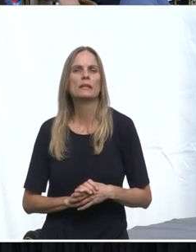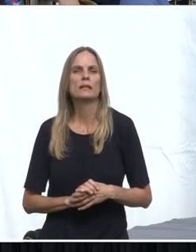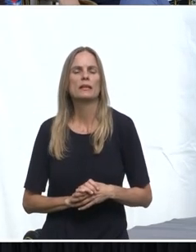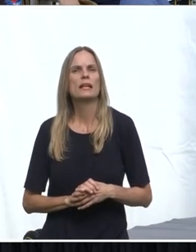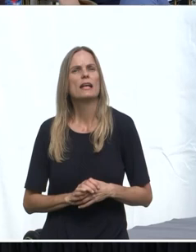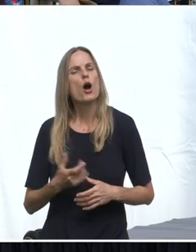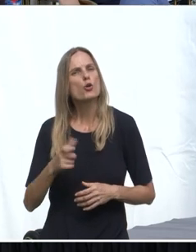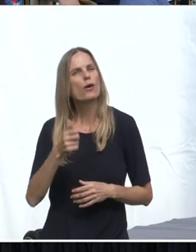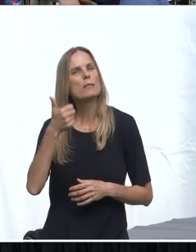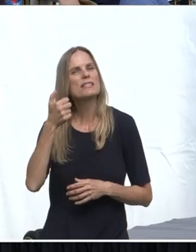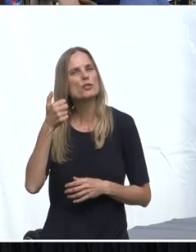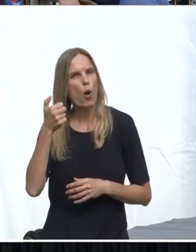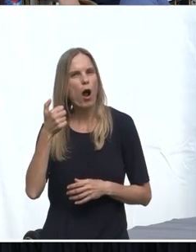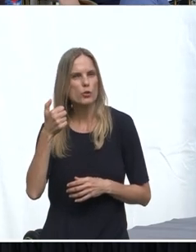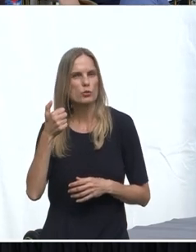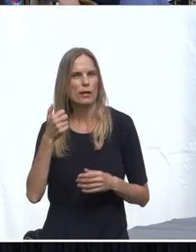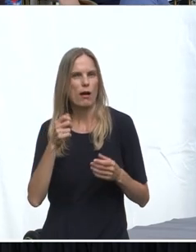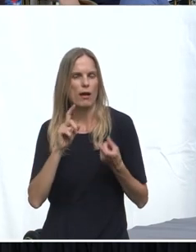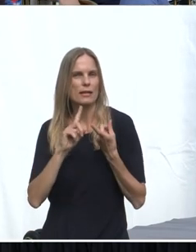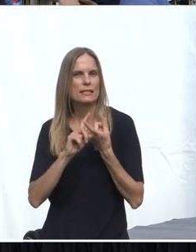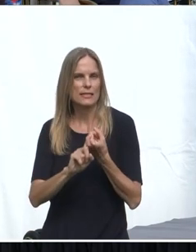heterosexuality or sexualism.